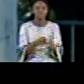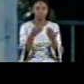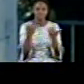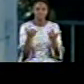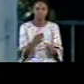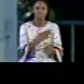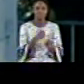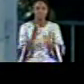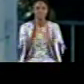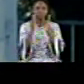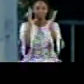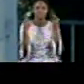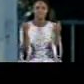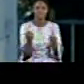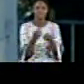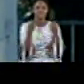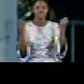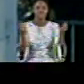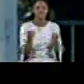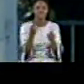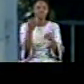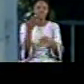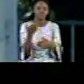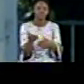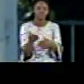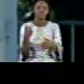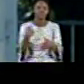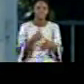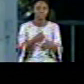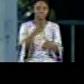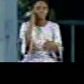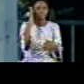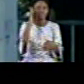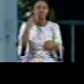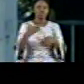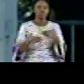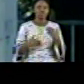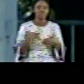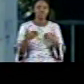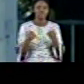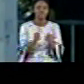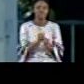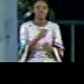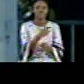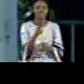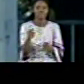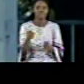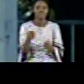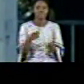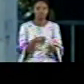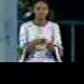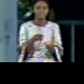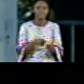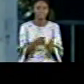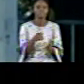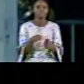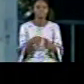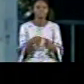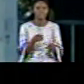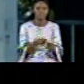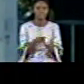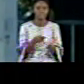hallelujah right there we will rejoice with you check it out check it out check it